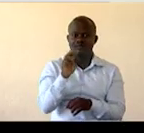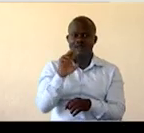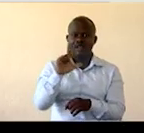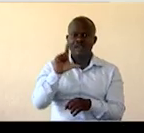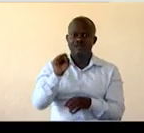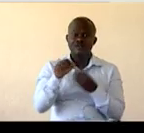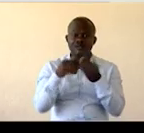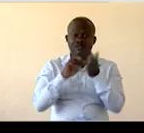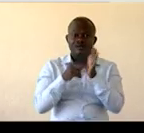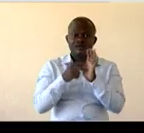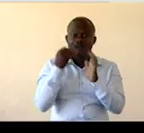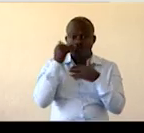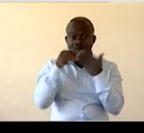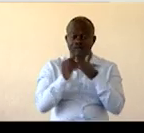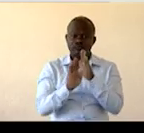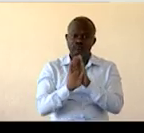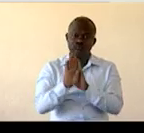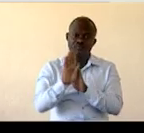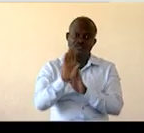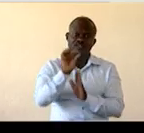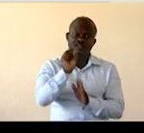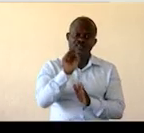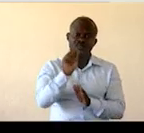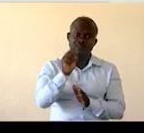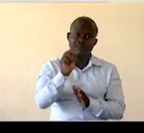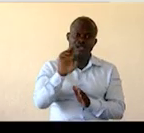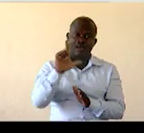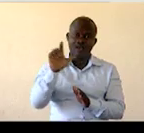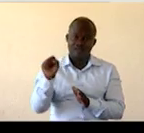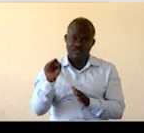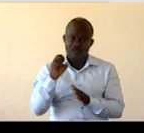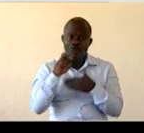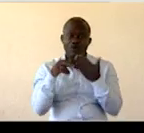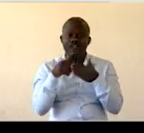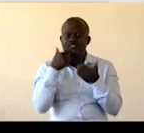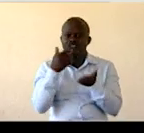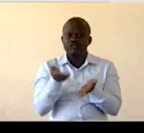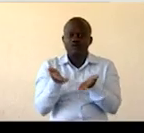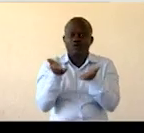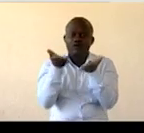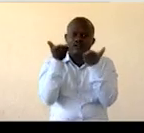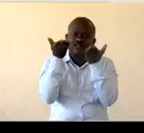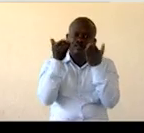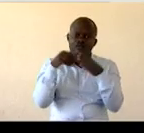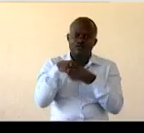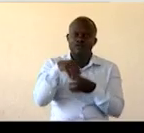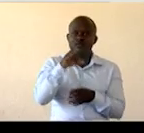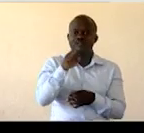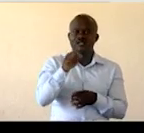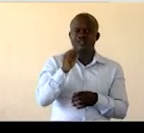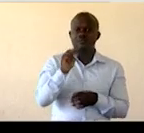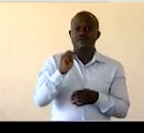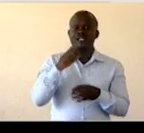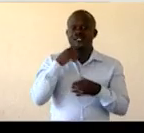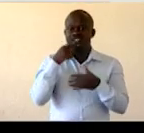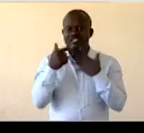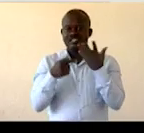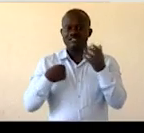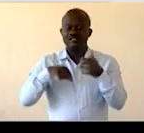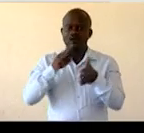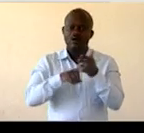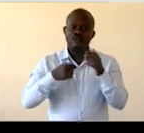the plant grows towards the stimulus or when it grows away from the stimulus, that is what we